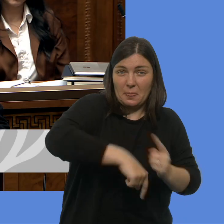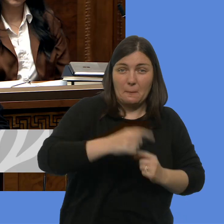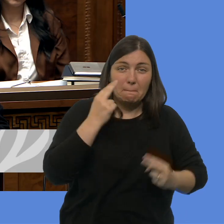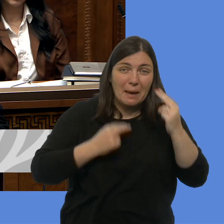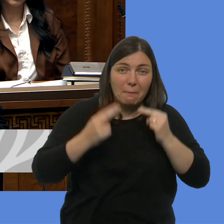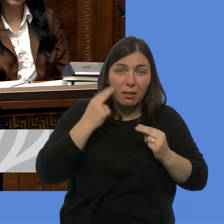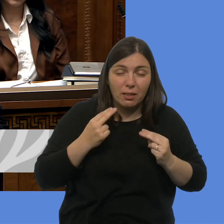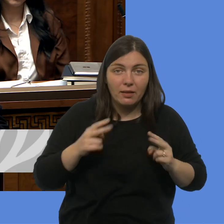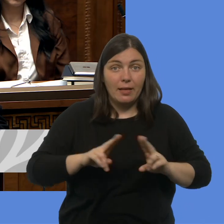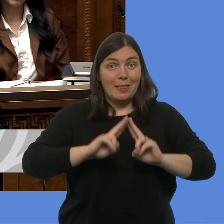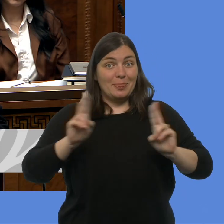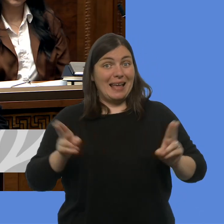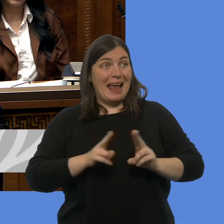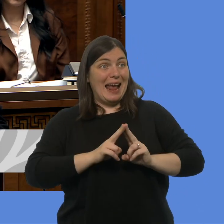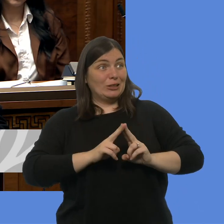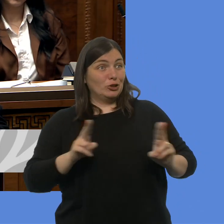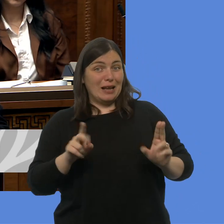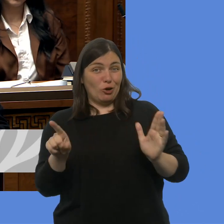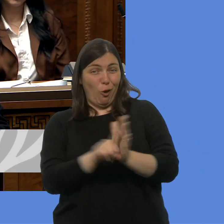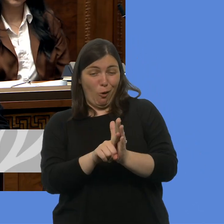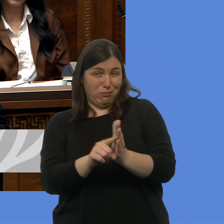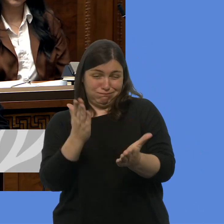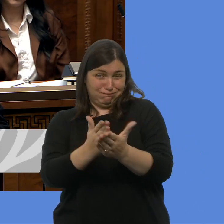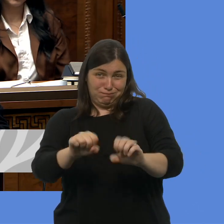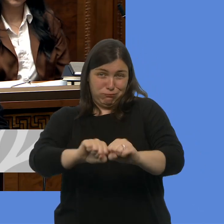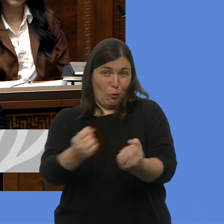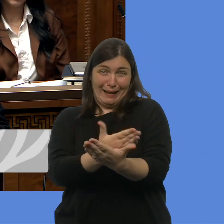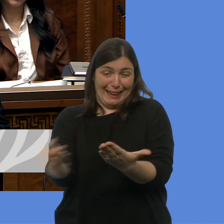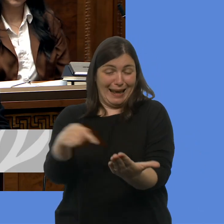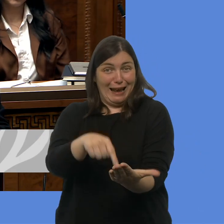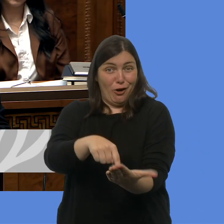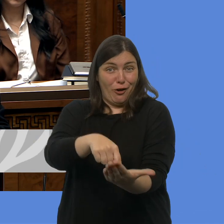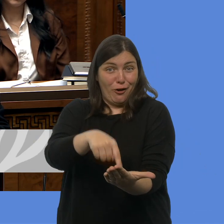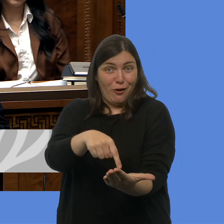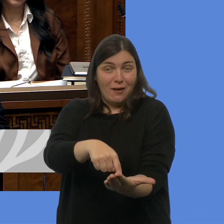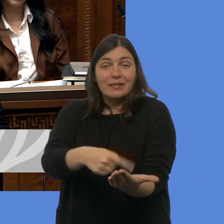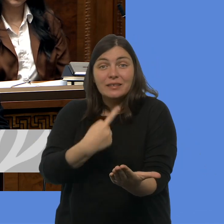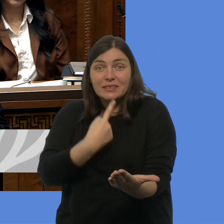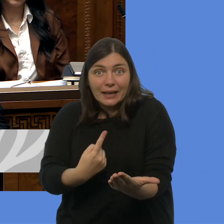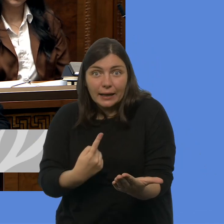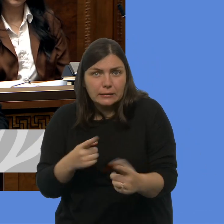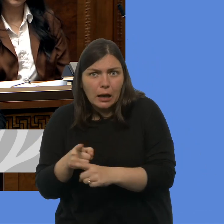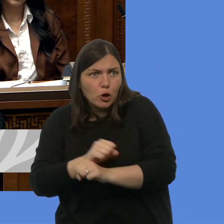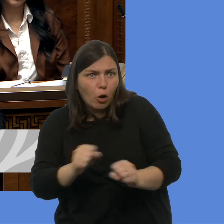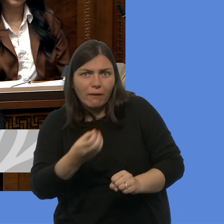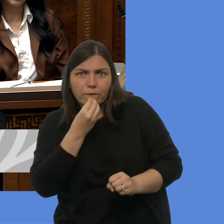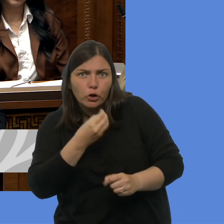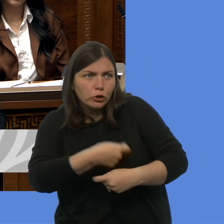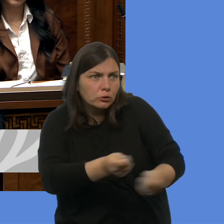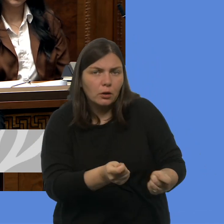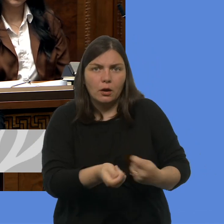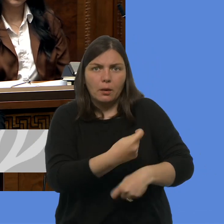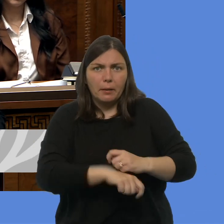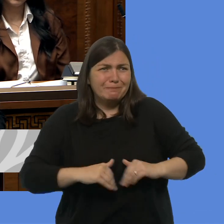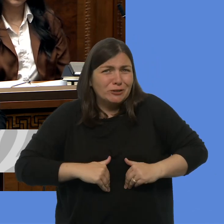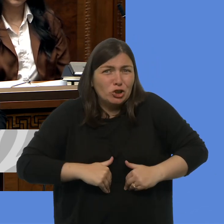It's a flagrant breach of international law. It's state-sponsored famine. It's ethnic cleansing. It's displacing of people. It is absolutely the